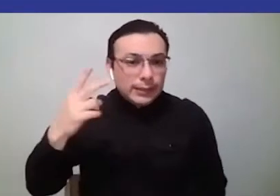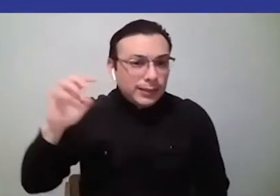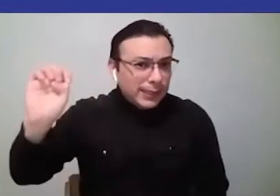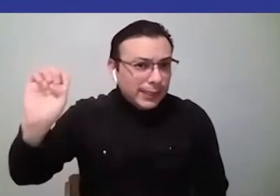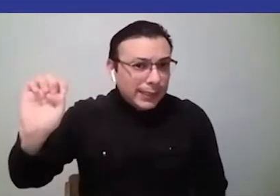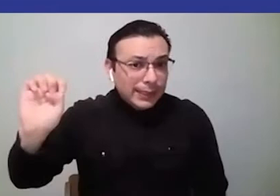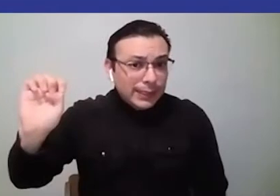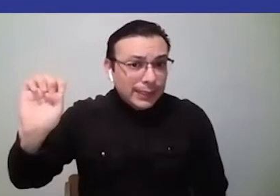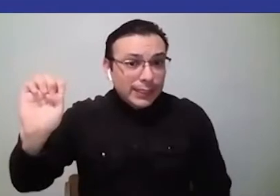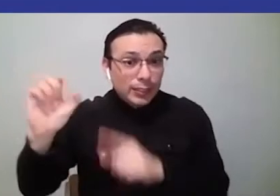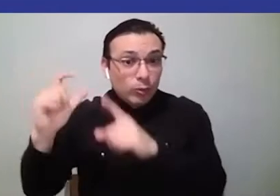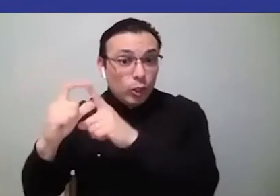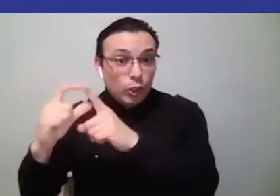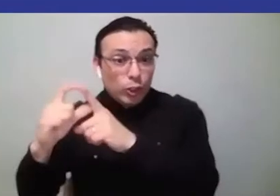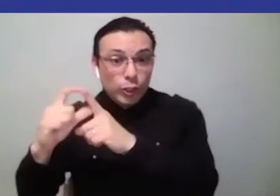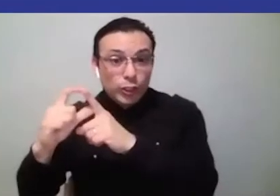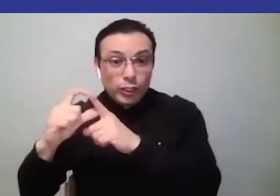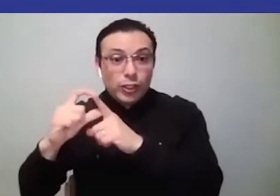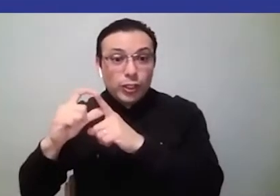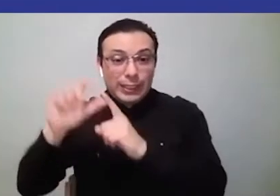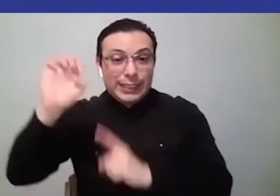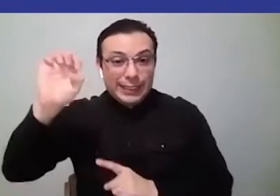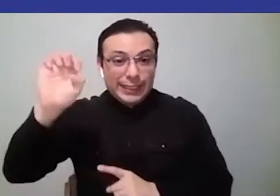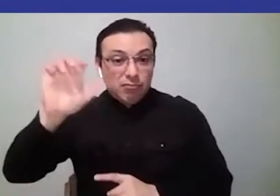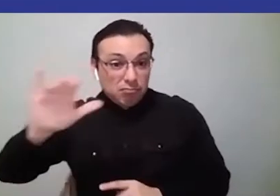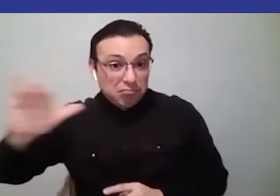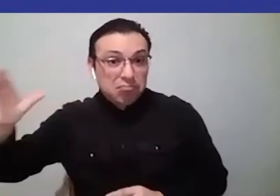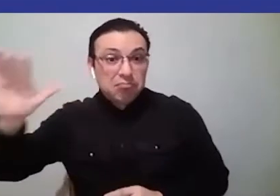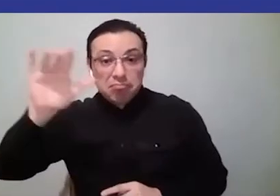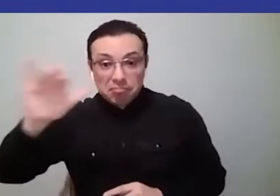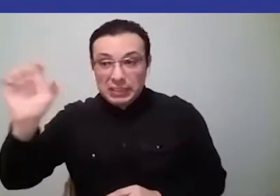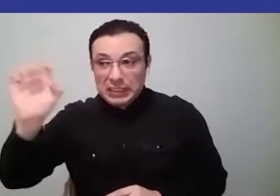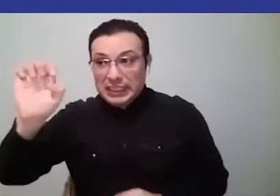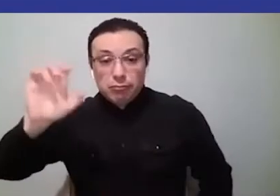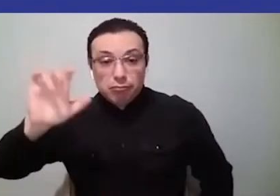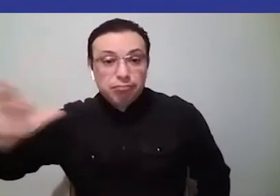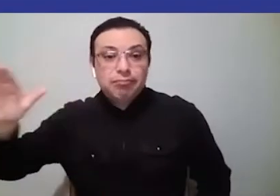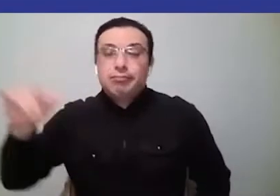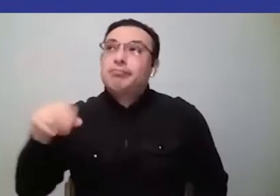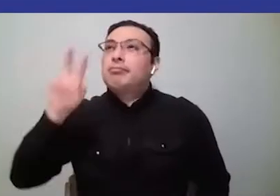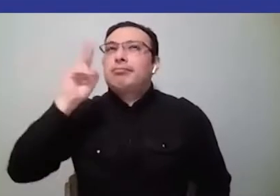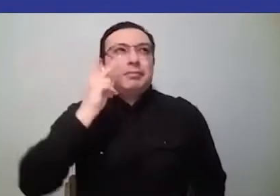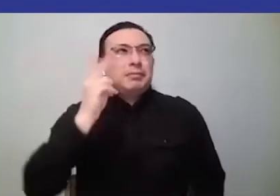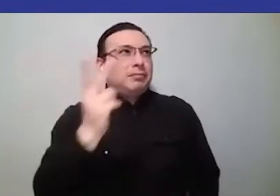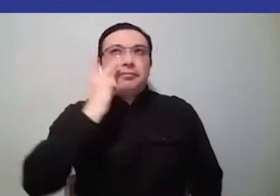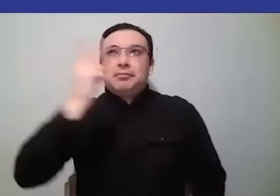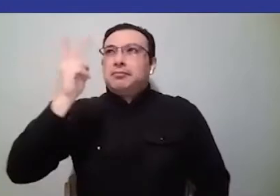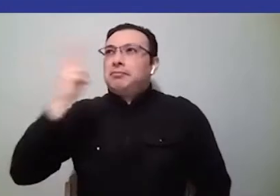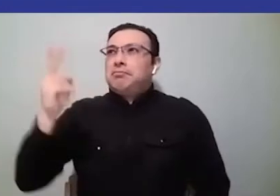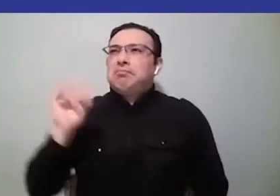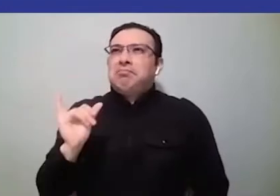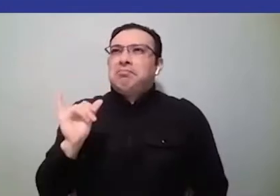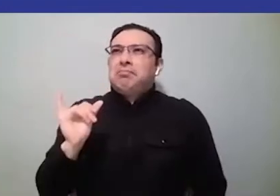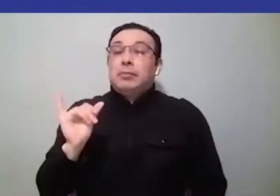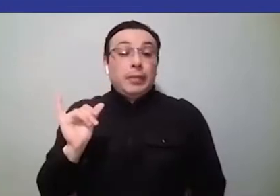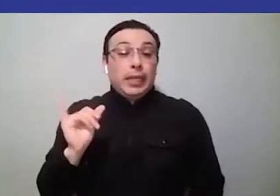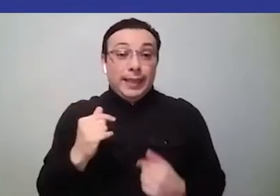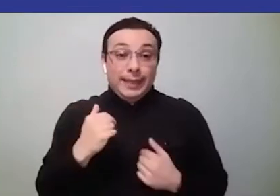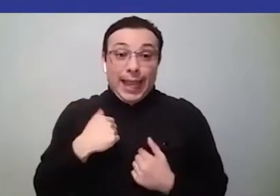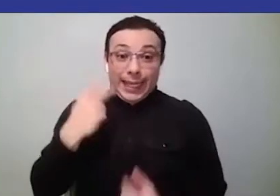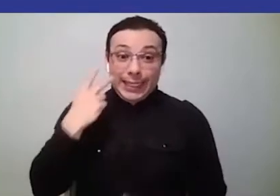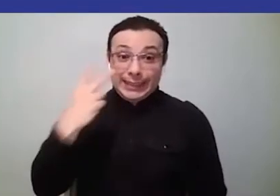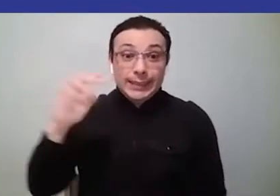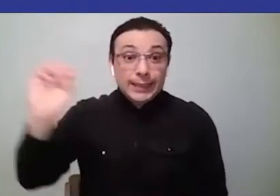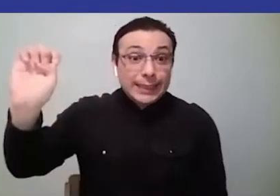their displays. And Deborah and I had joked on previous visits that I just wanted to take a Sharpie and cross out that E